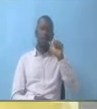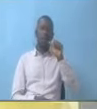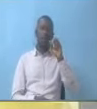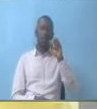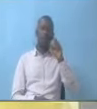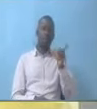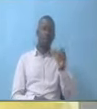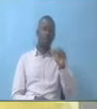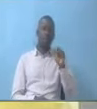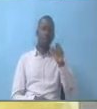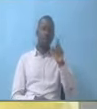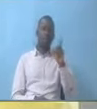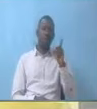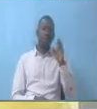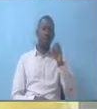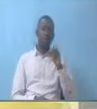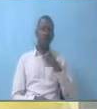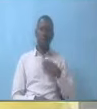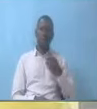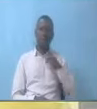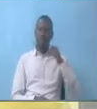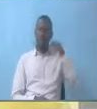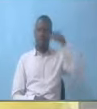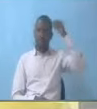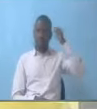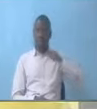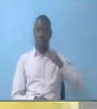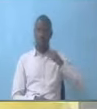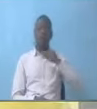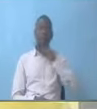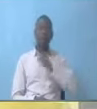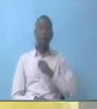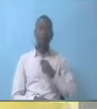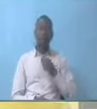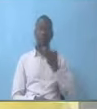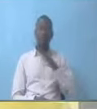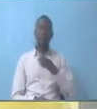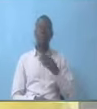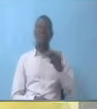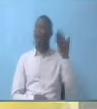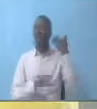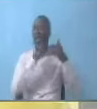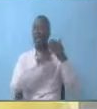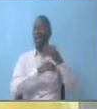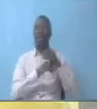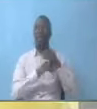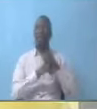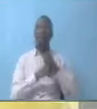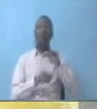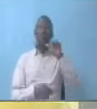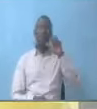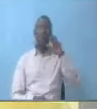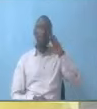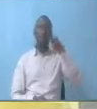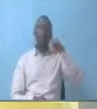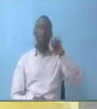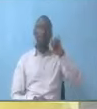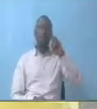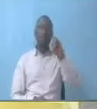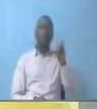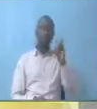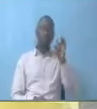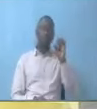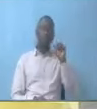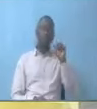who was my senior at Amity. Mom nak suma kuma jitu won la ci Amity. Next morning, ci Alexis ci